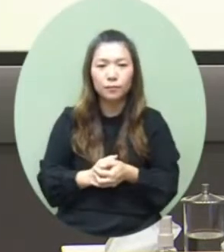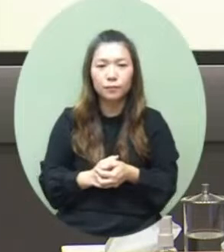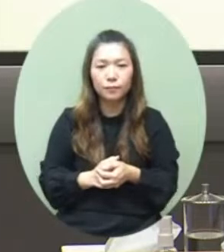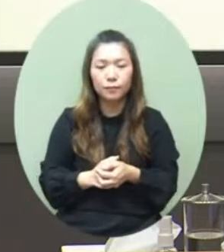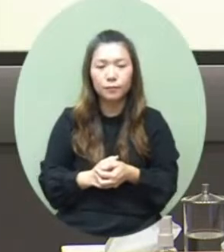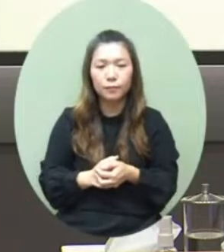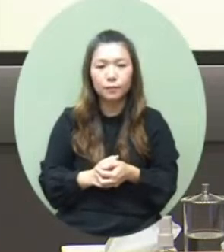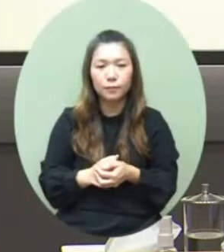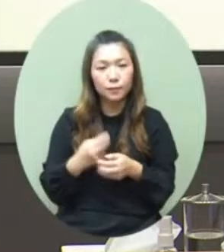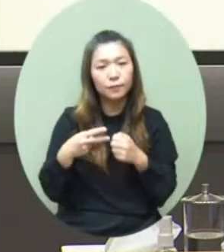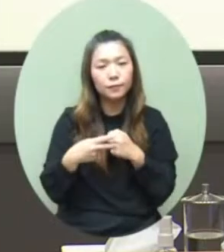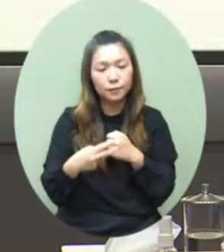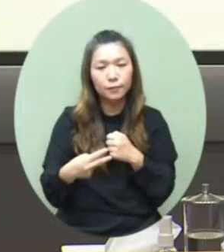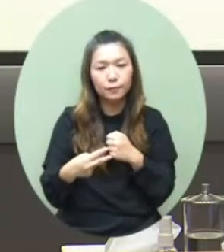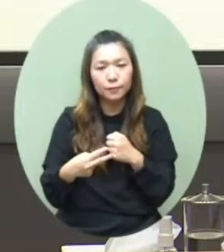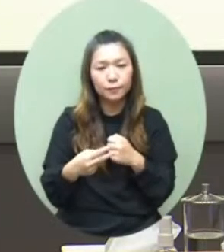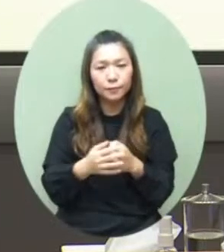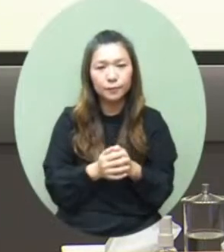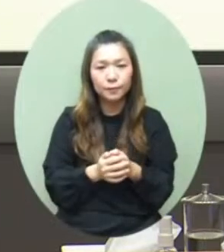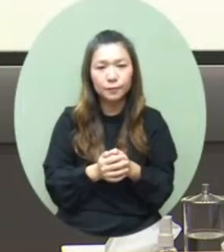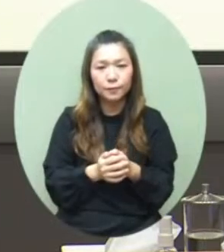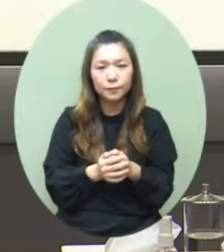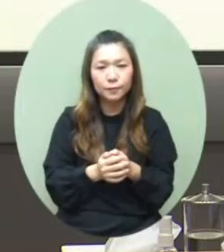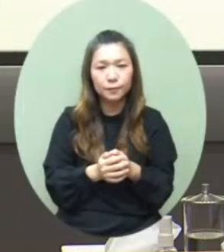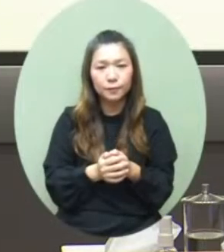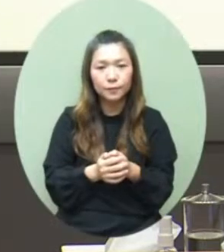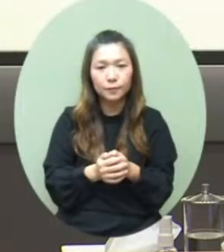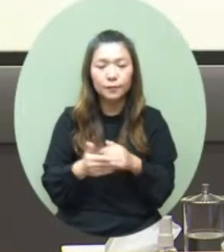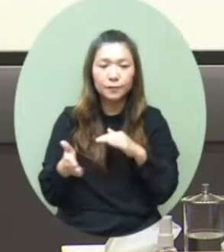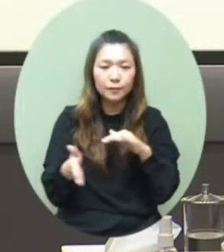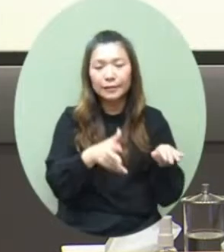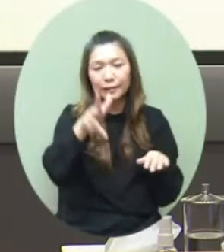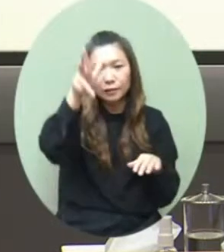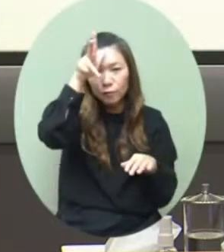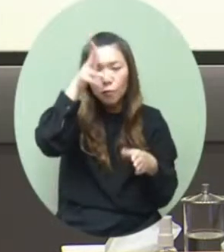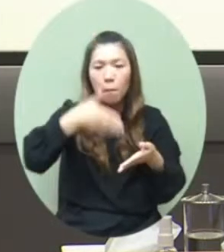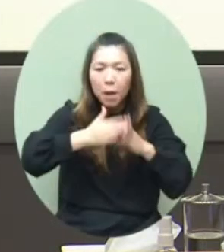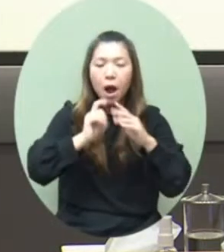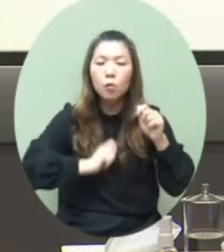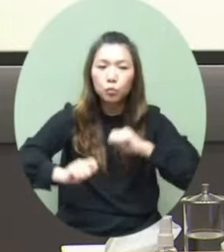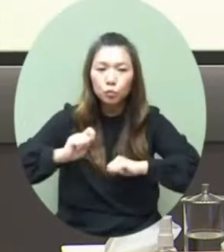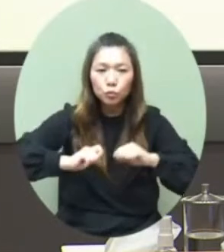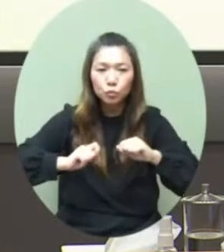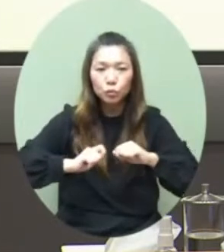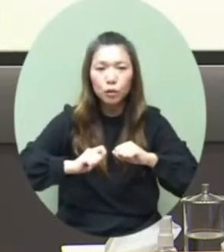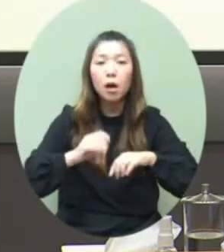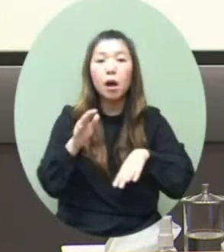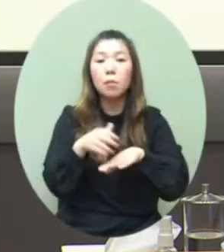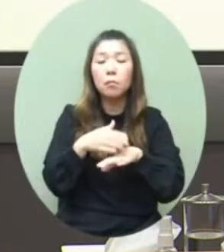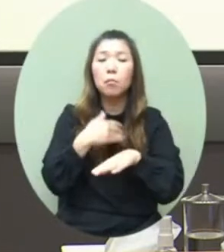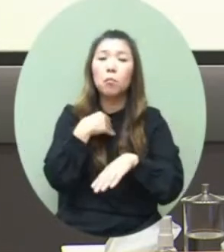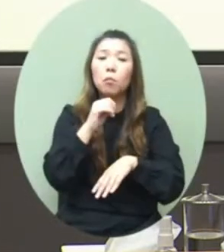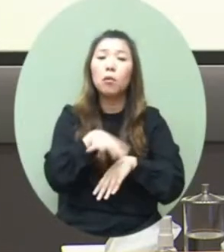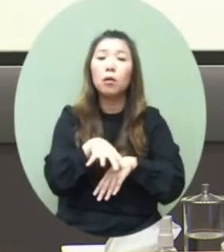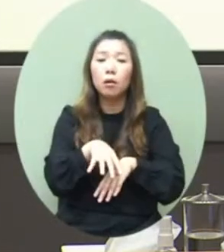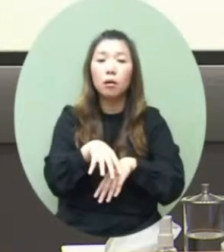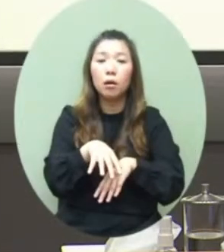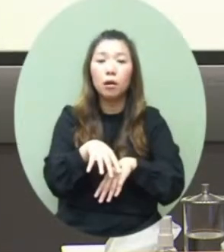And at this preliminary stage, we expect to spend about $20 million on the